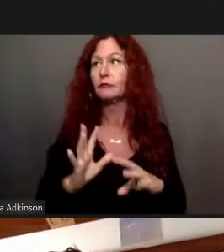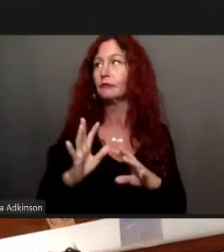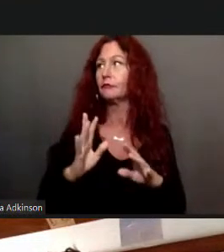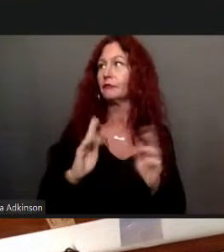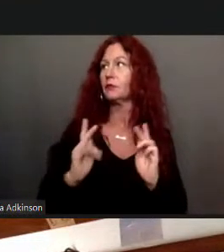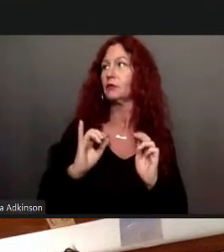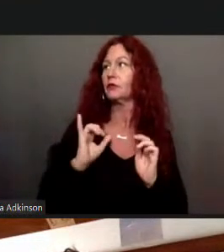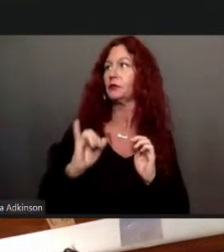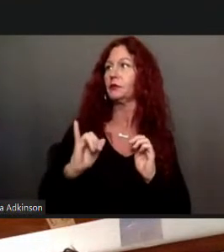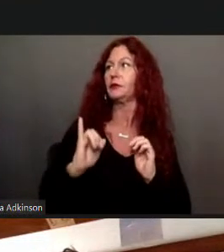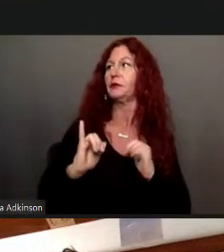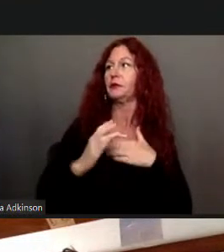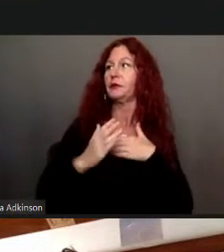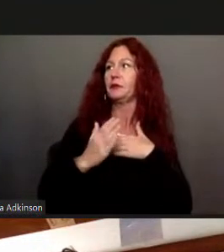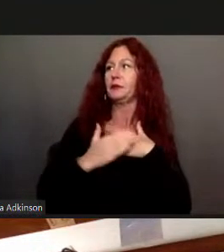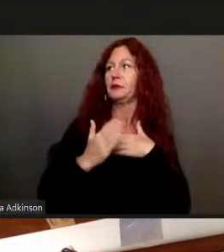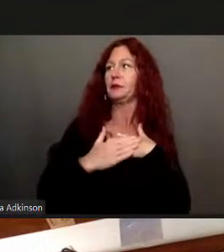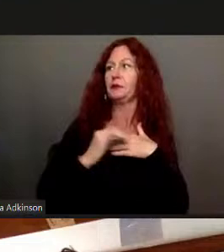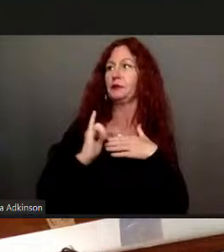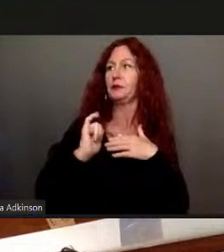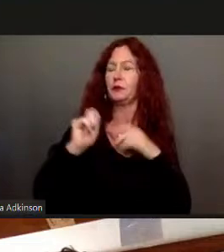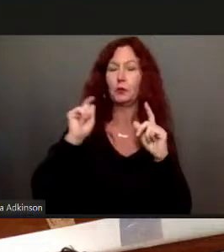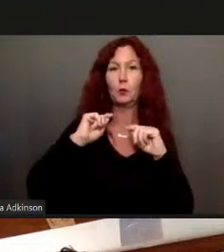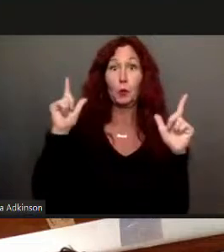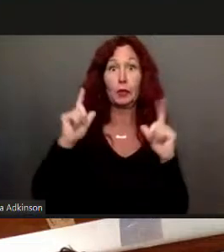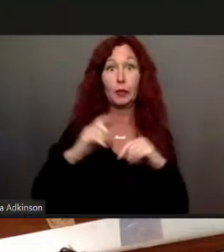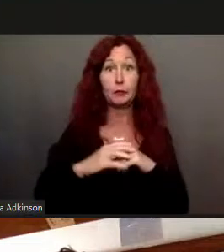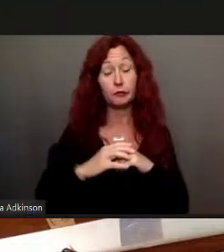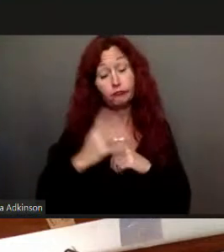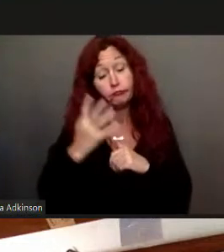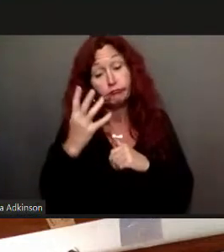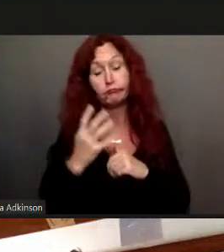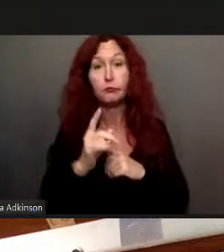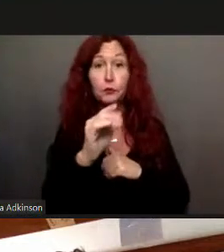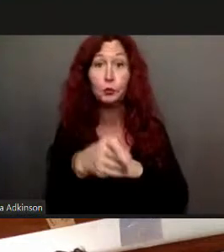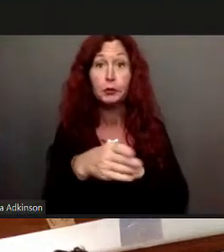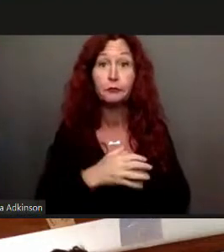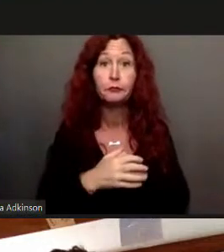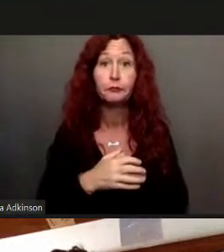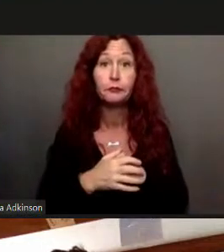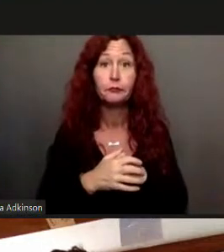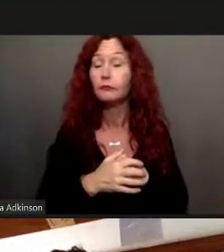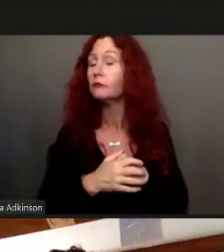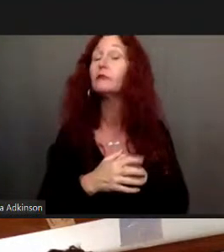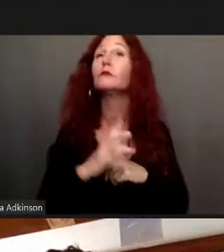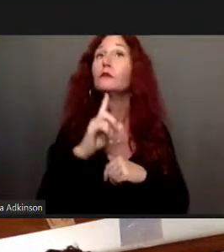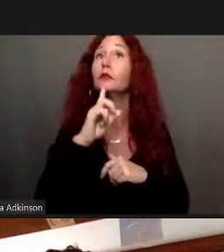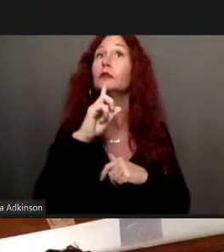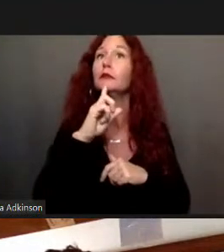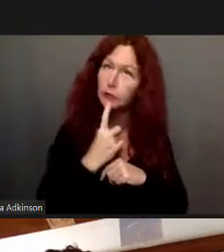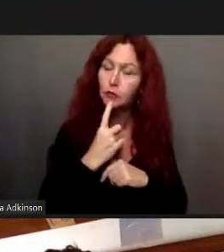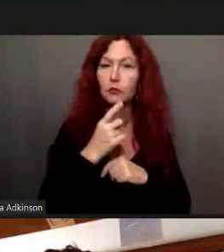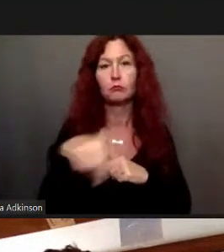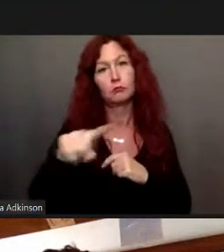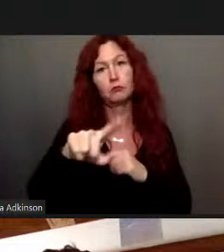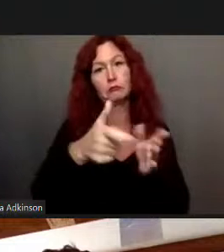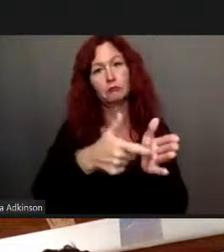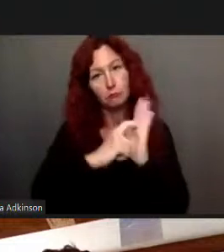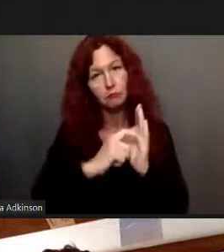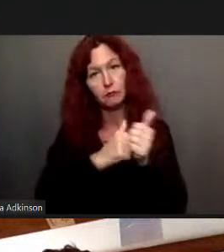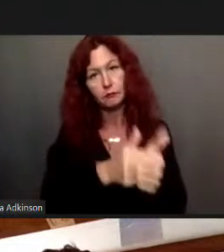well, then I guess that's what it takes to get people to pay attention to what they have to do. We're serious about this. We're very serious about